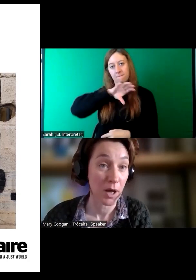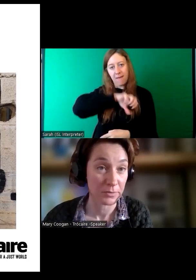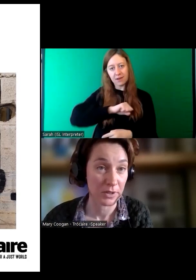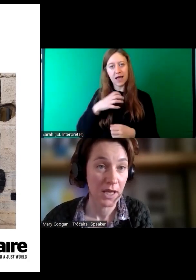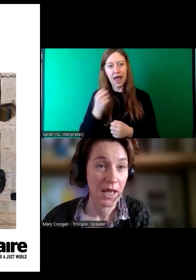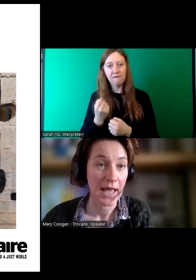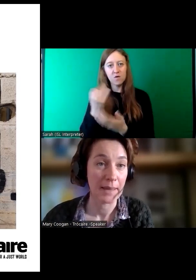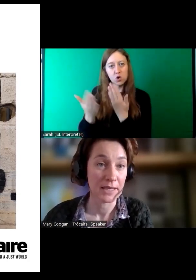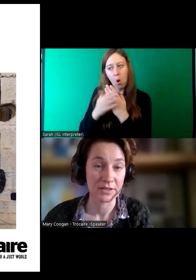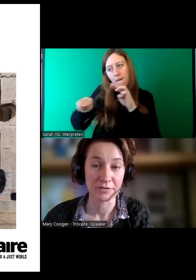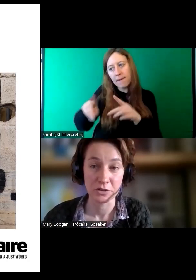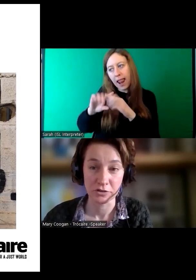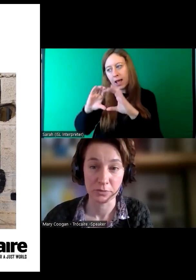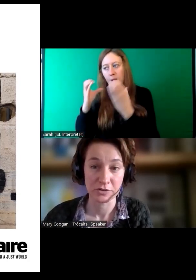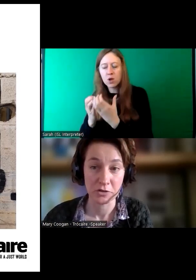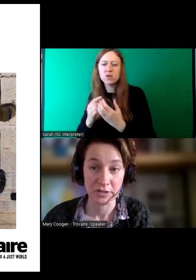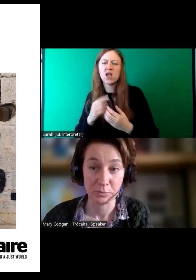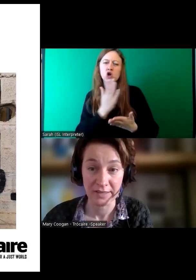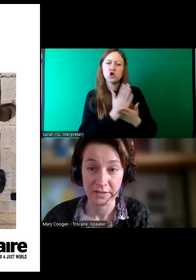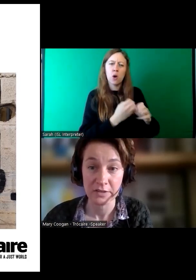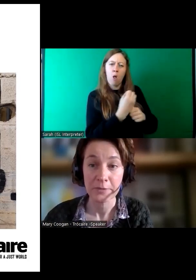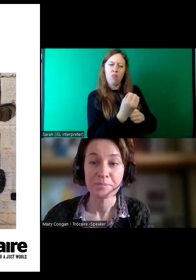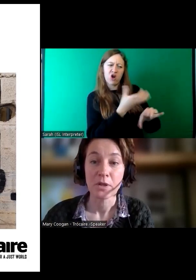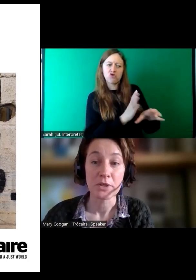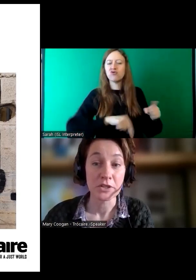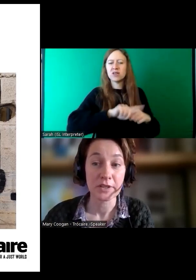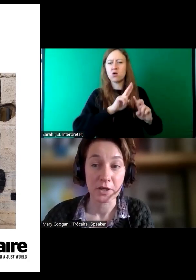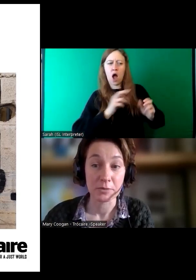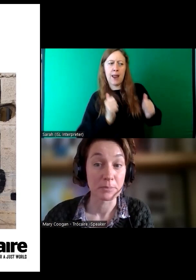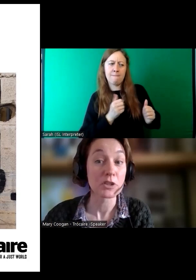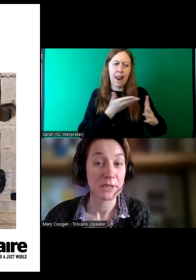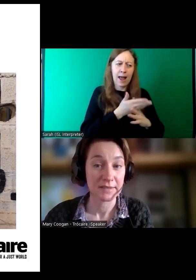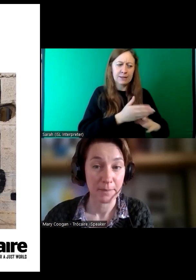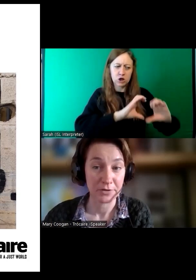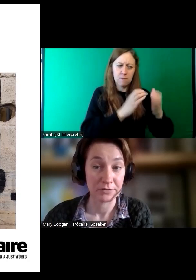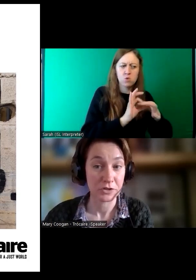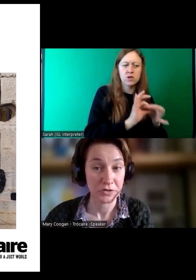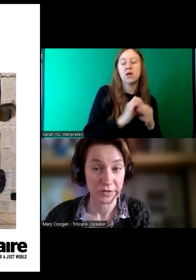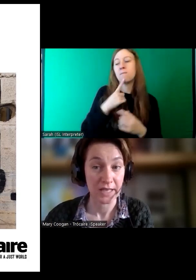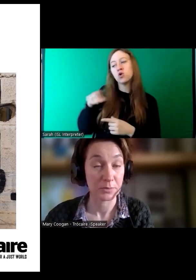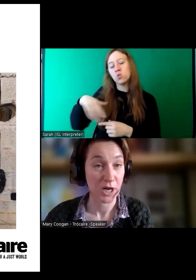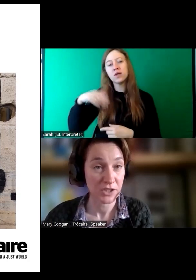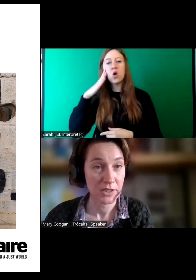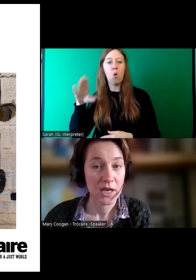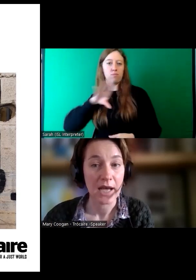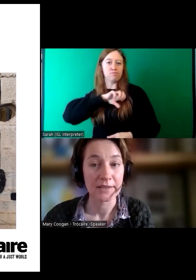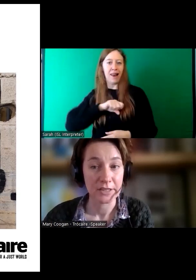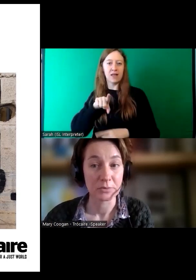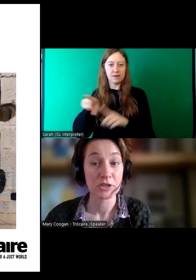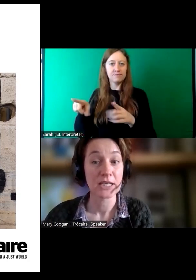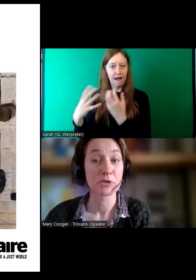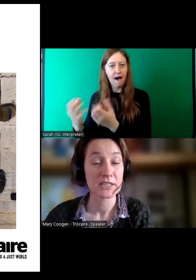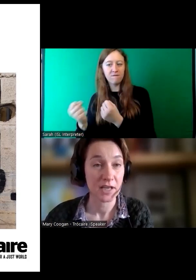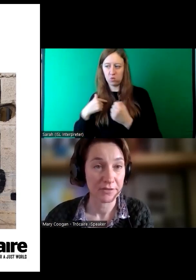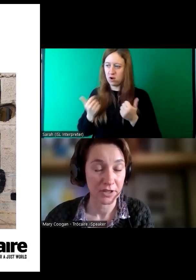always possible in the different countries where Trócaire is present. We knew that there would be multiple examples of injustice and oppression, and that